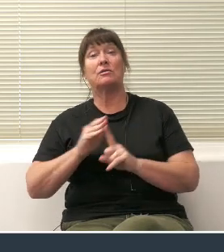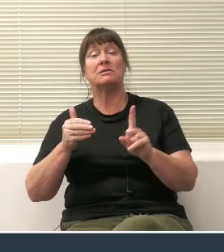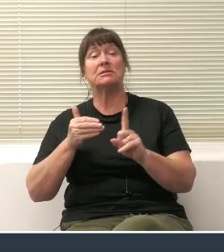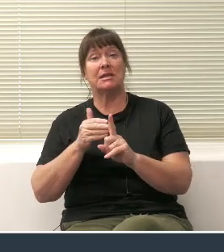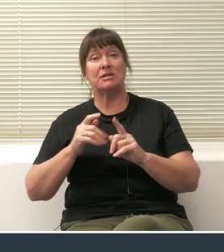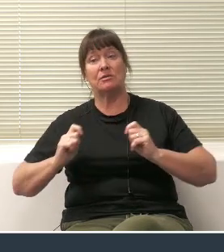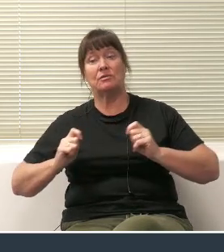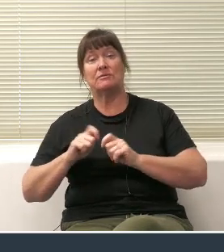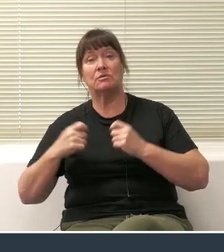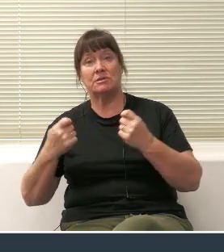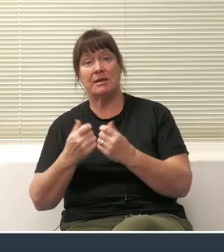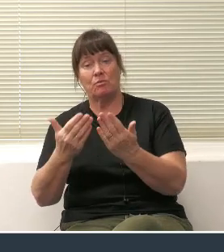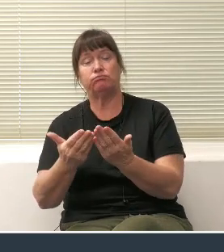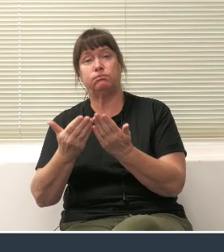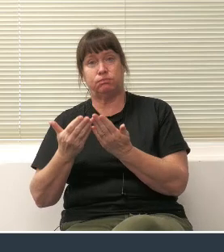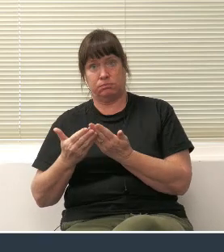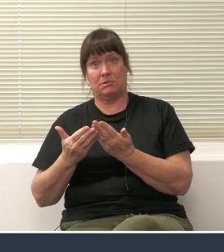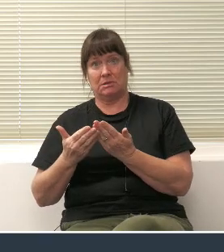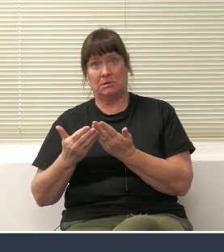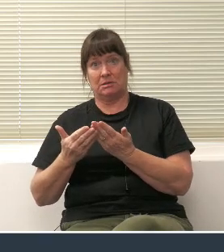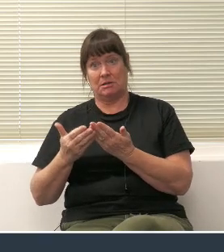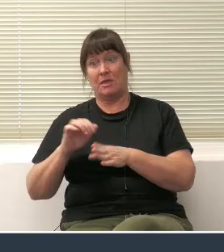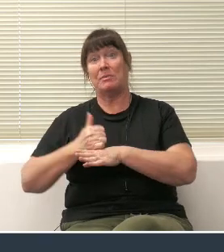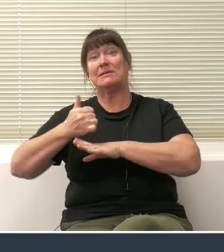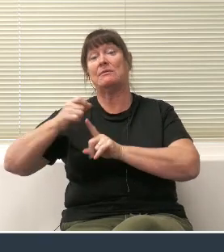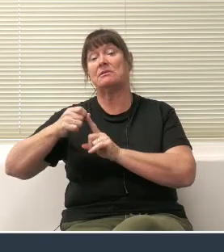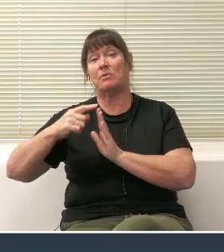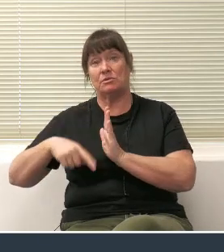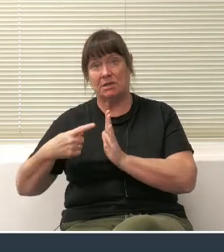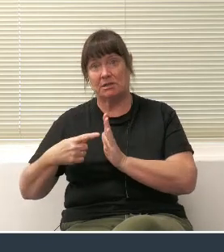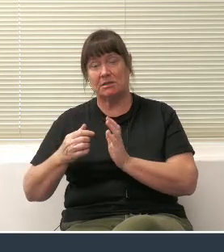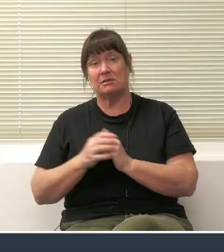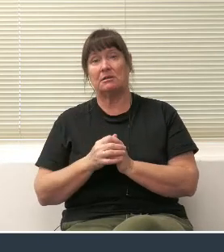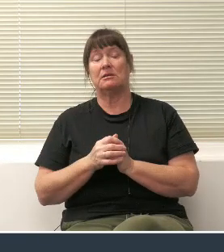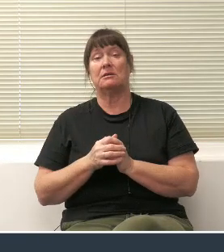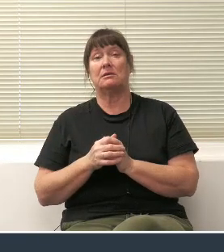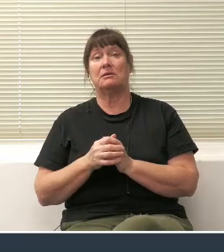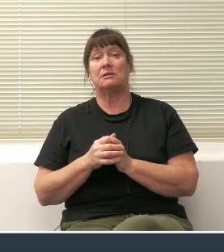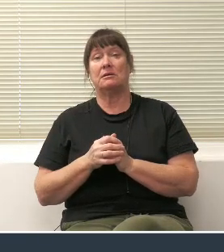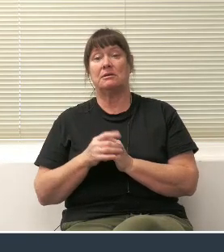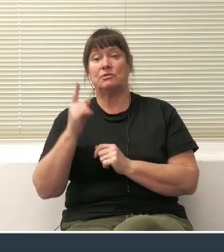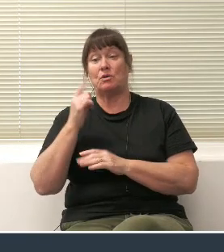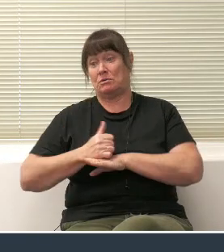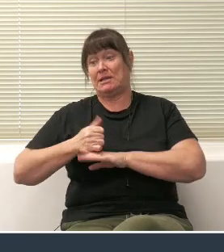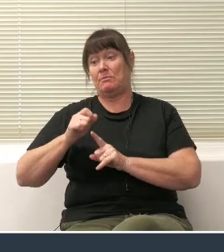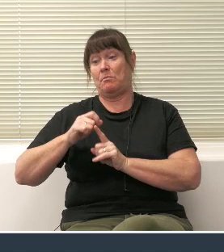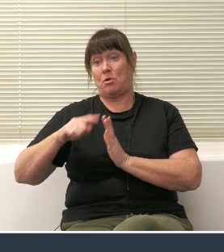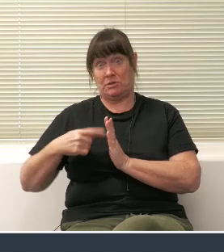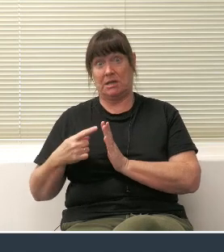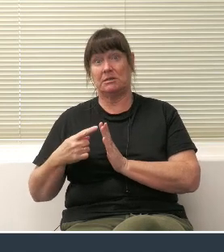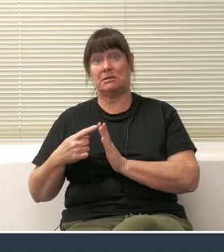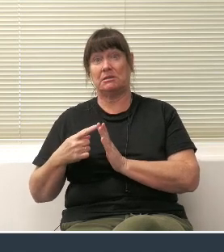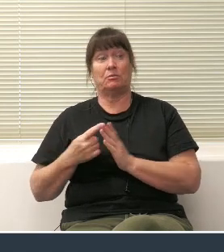and transformation team, and it will be set up as a project. So we are looking at setting this up as a project following